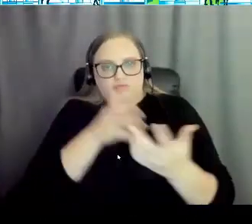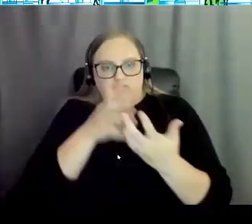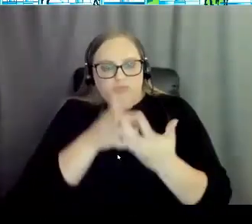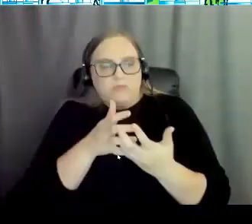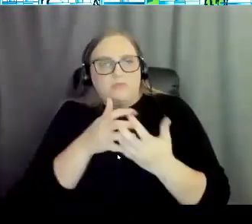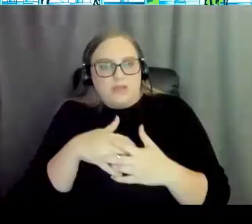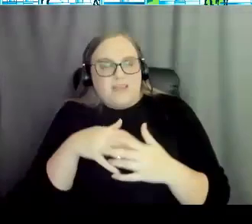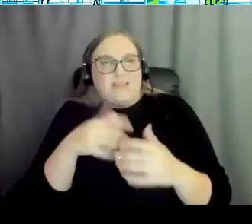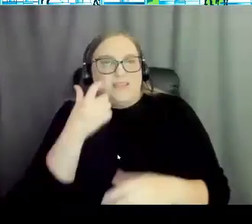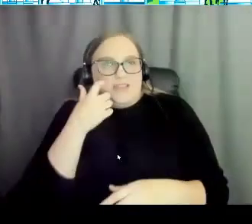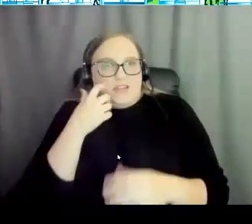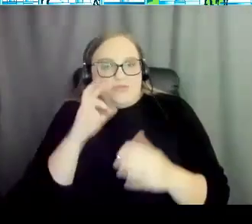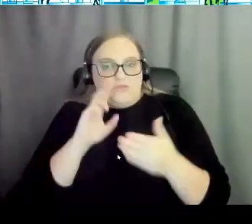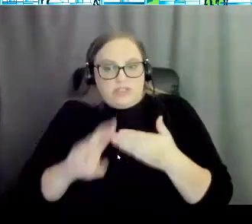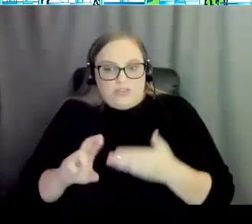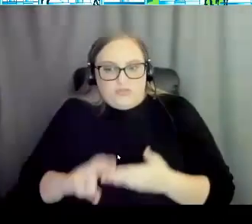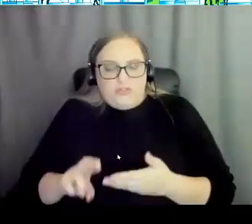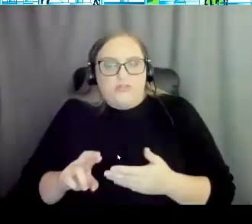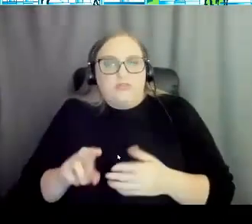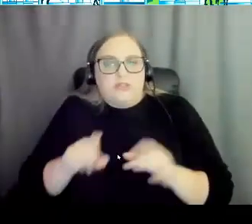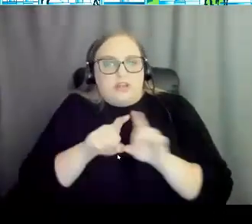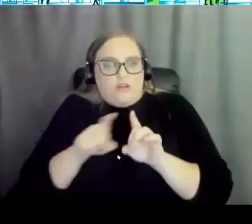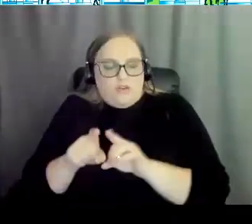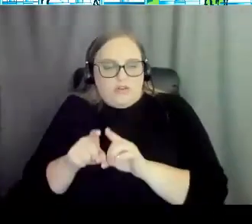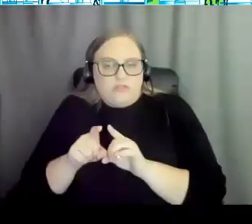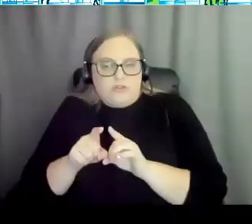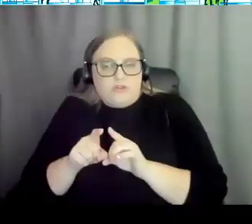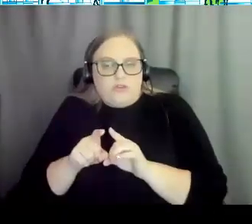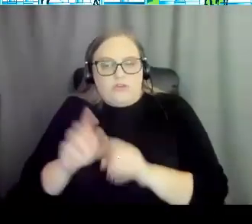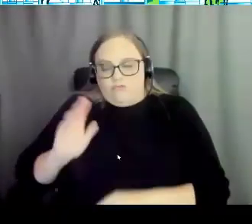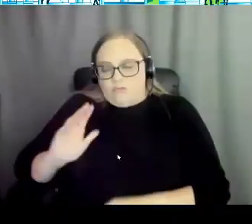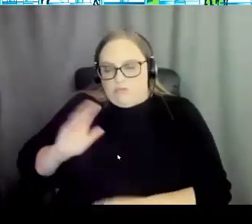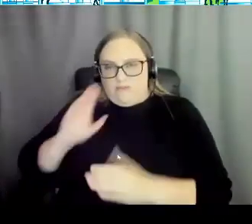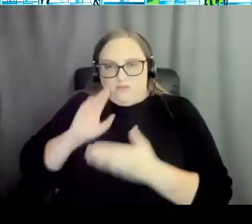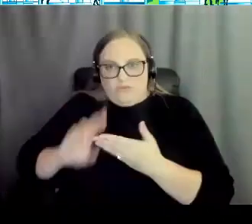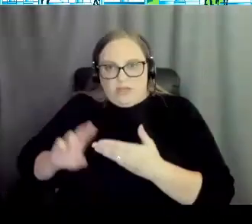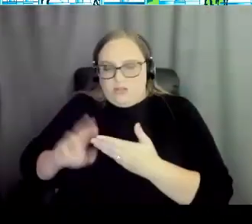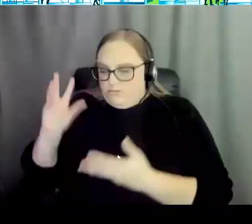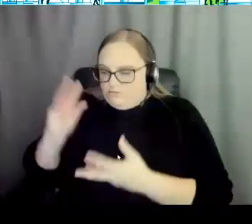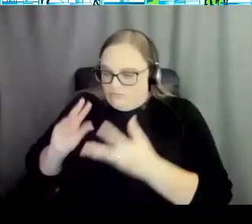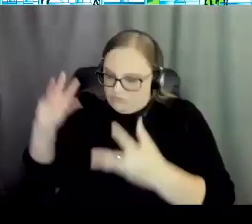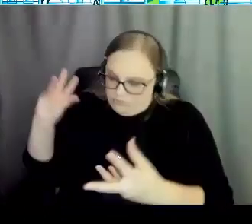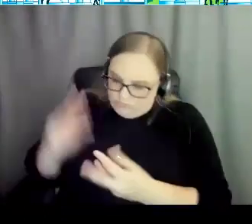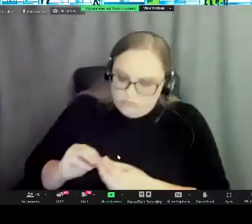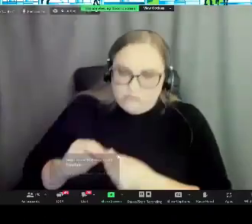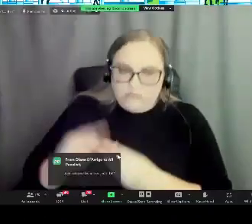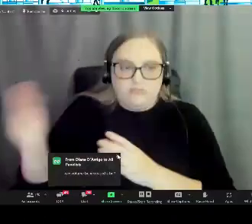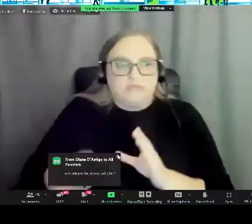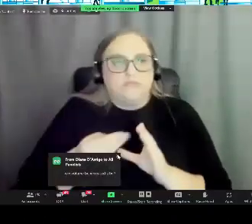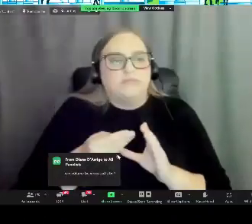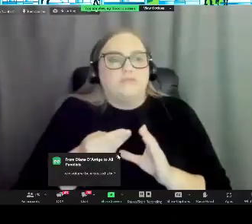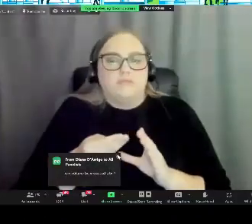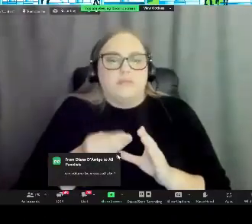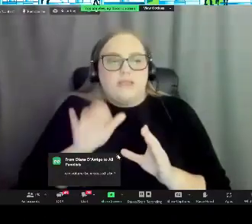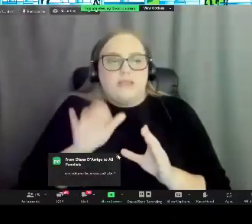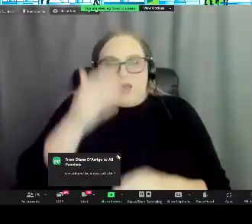research and also going back. So like previous research and in the social science arena, and taking that knowledge